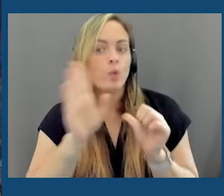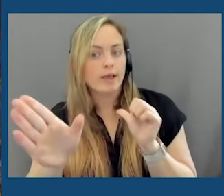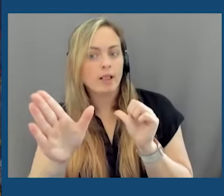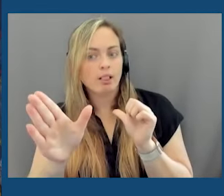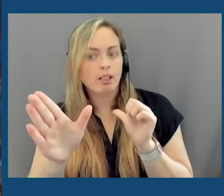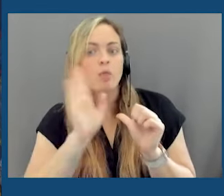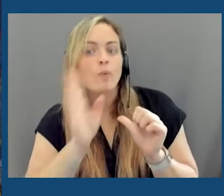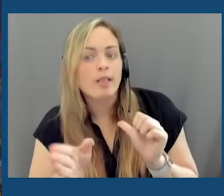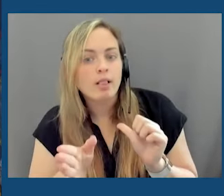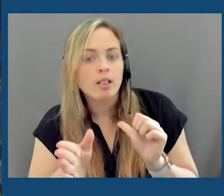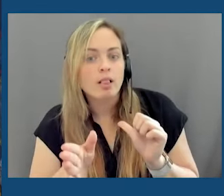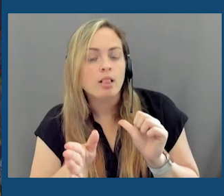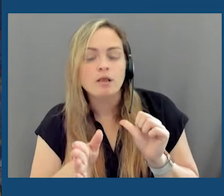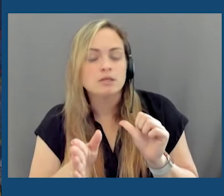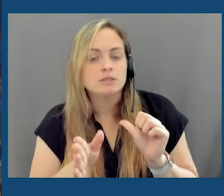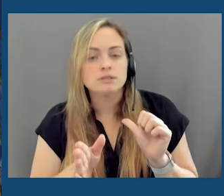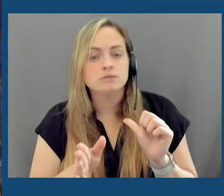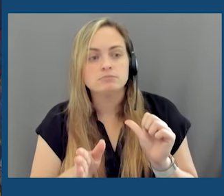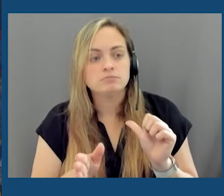op.